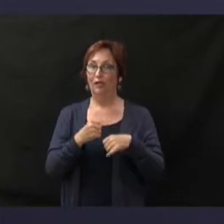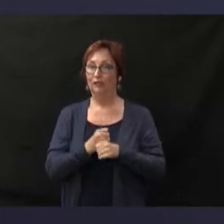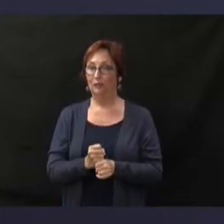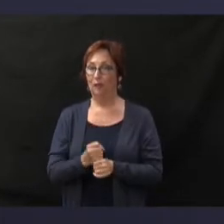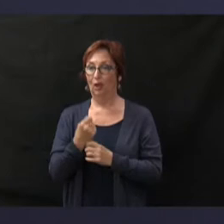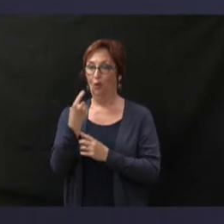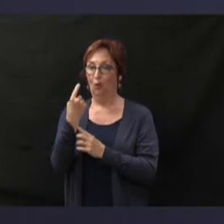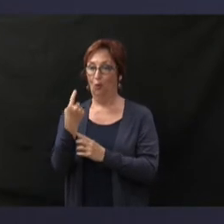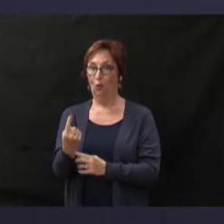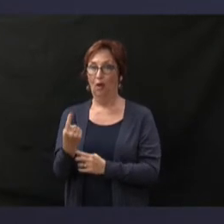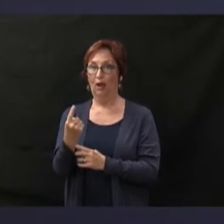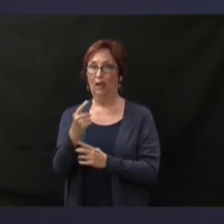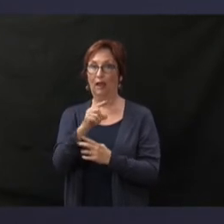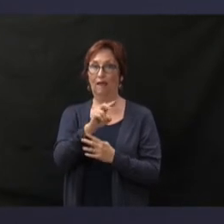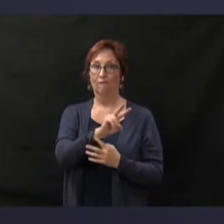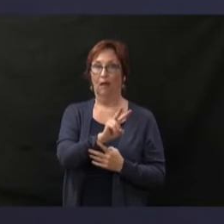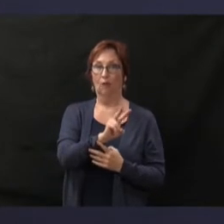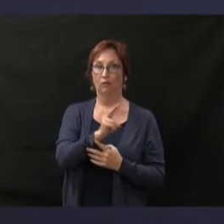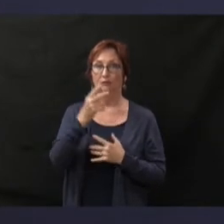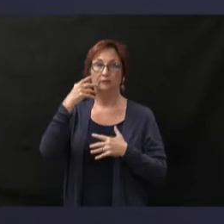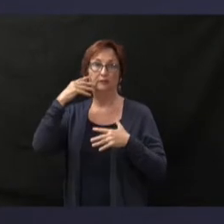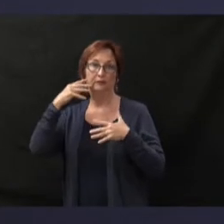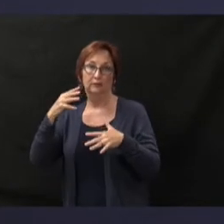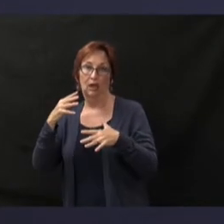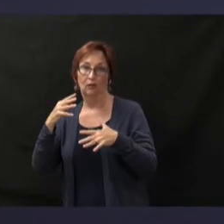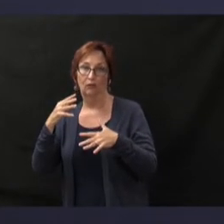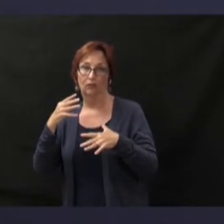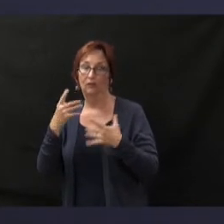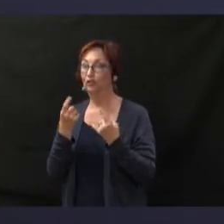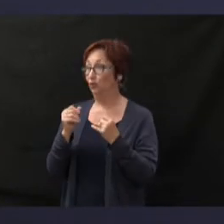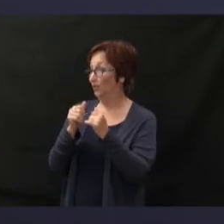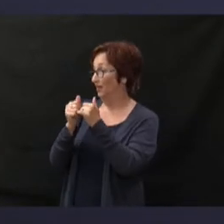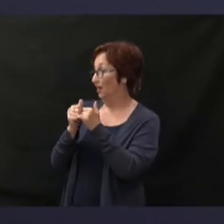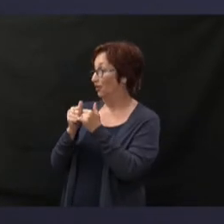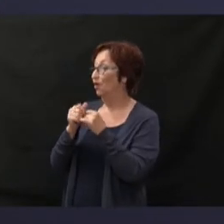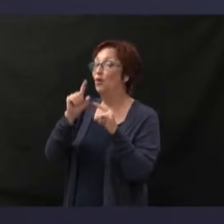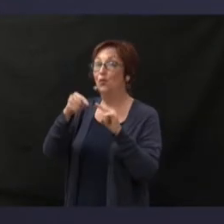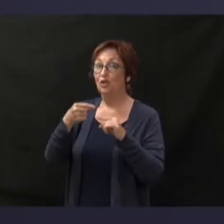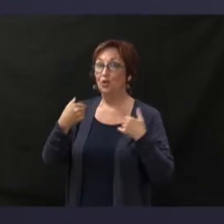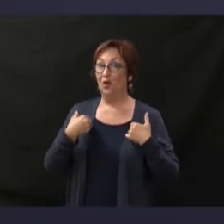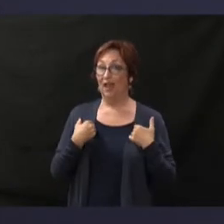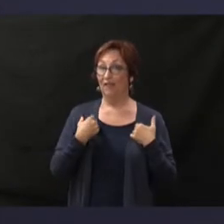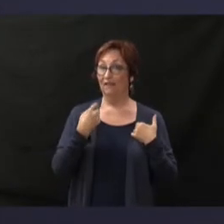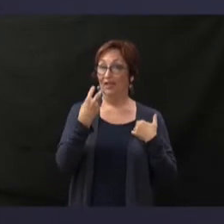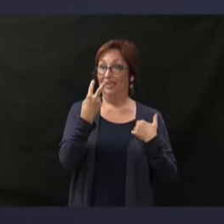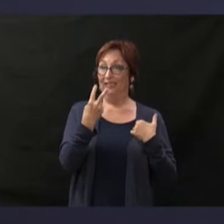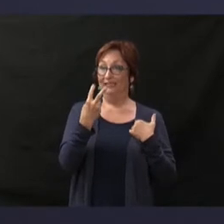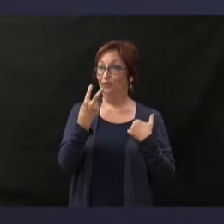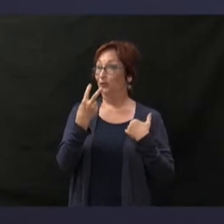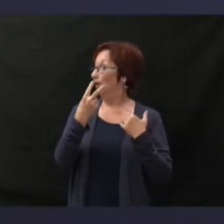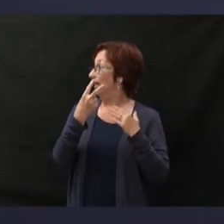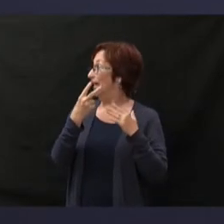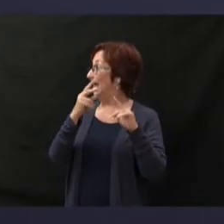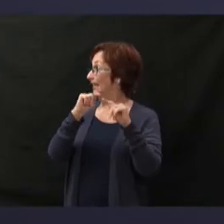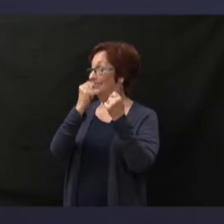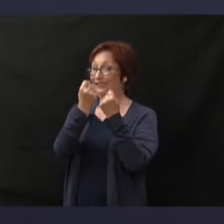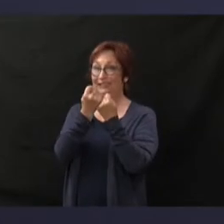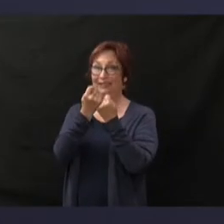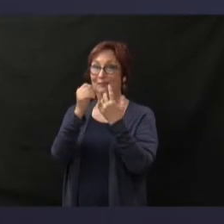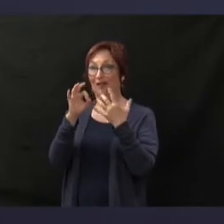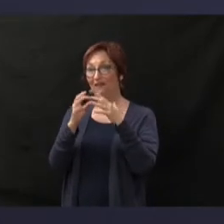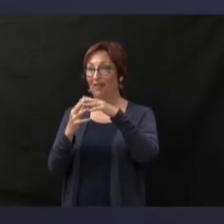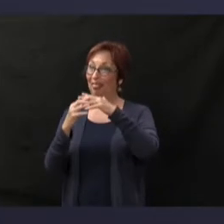one vowel sound. Let's do it together. When you have a team of